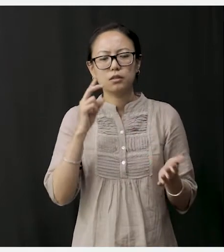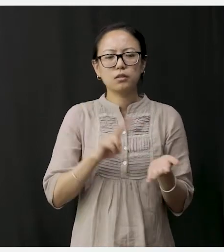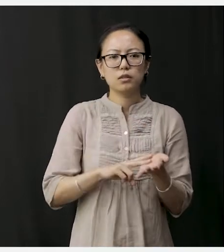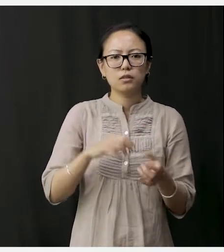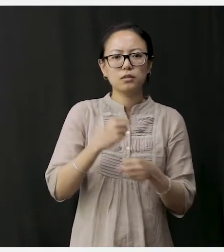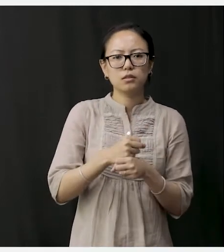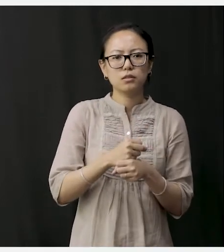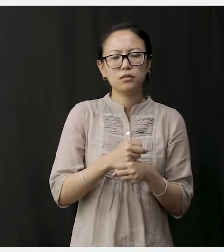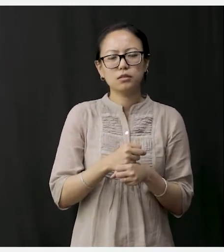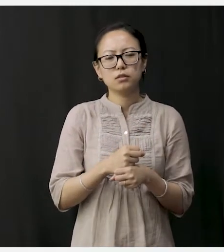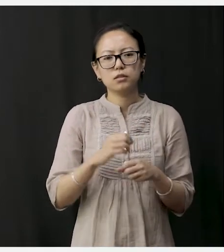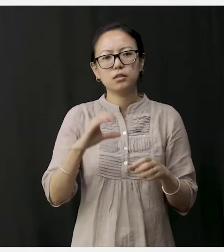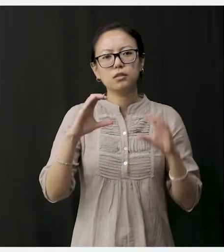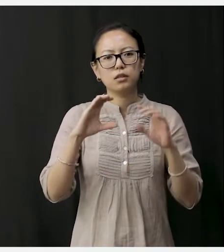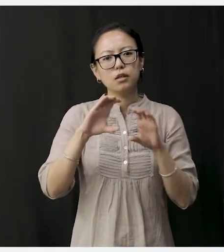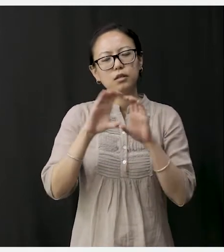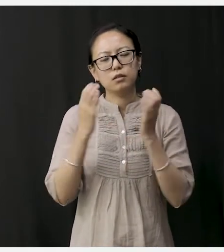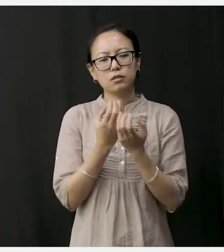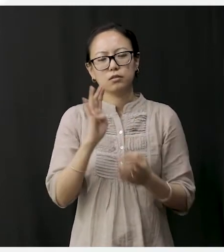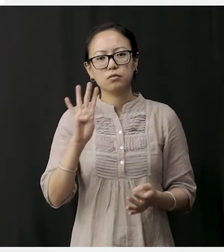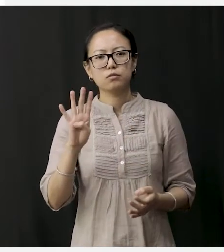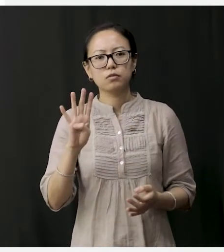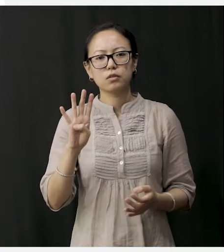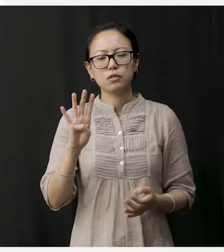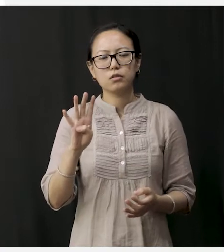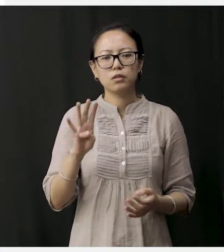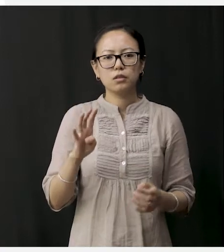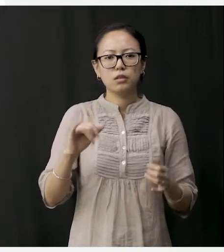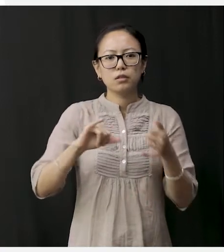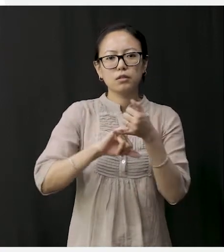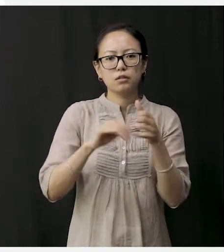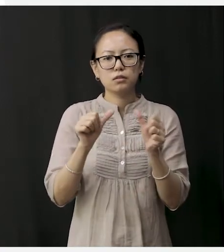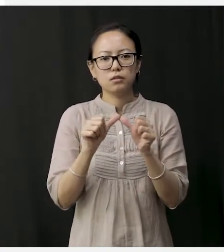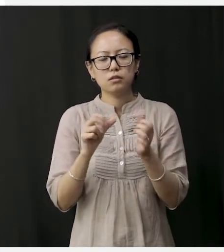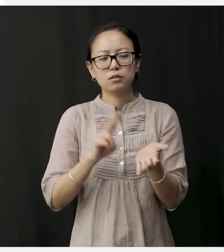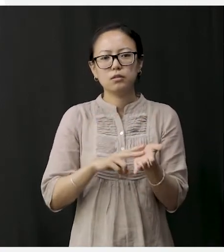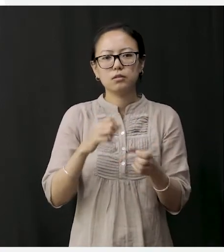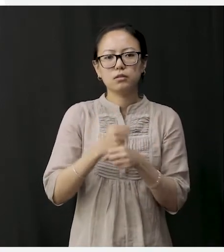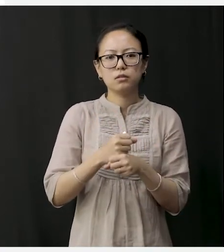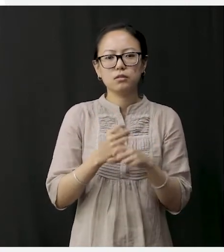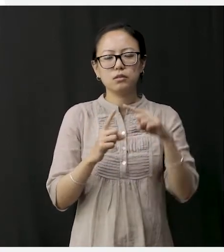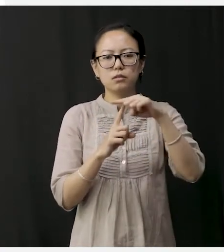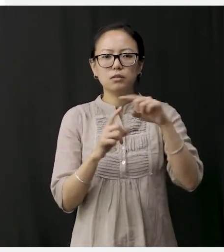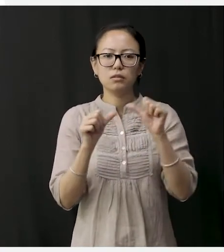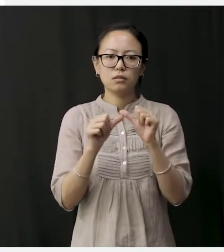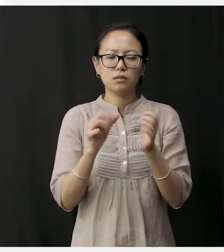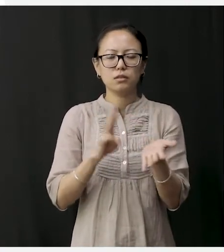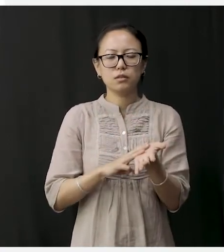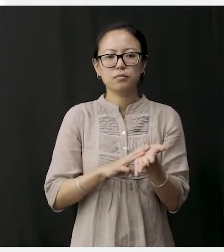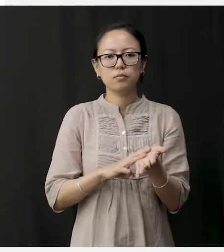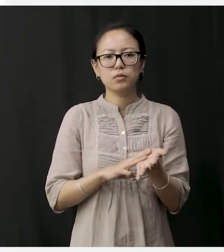from Sangtam tribe. Okay. Now so the diary starts from